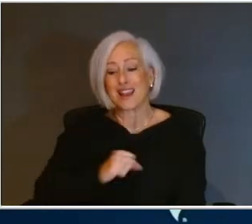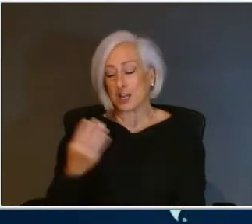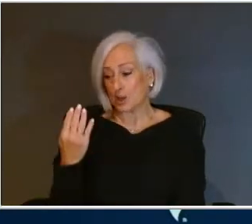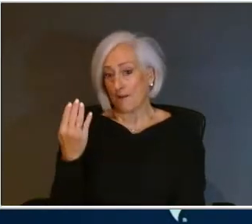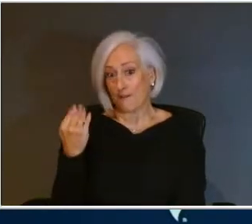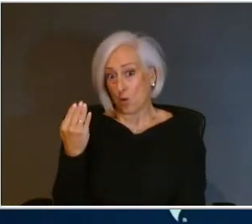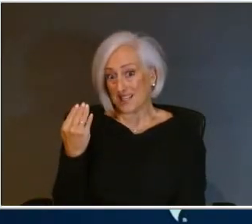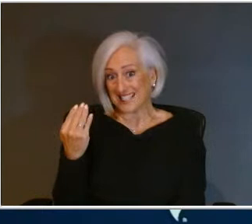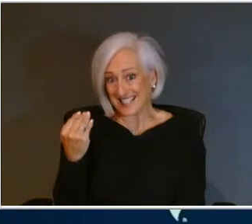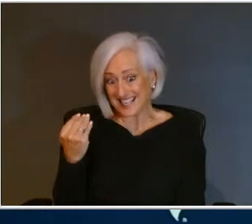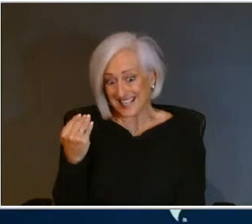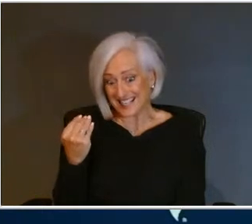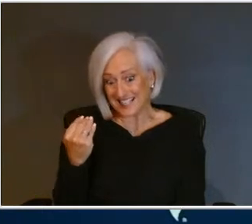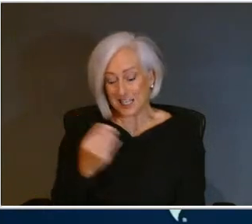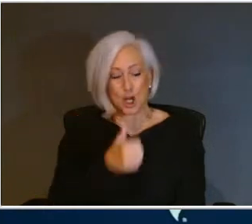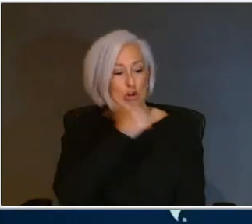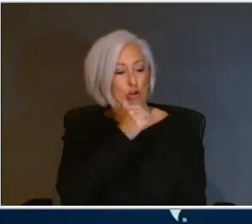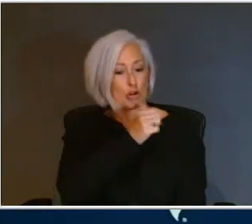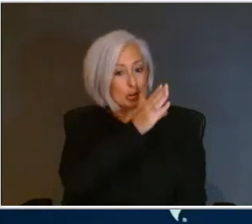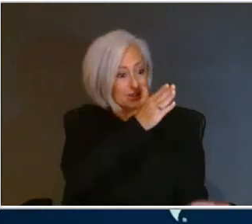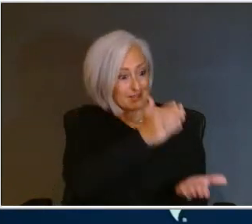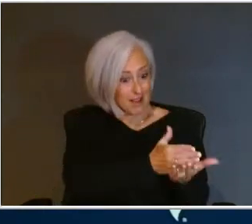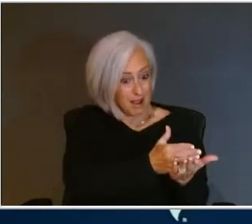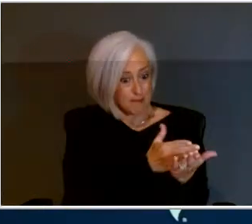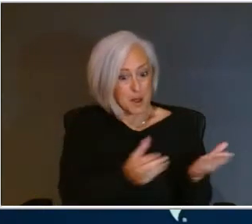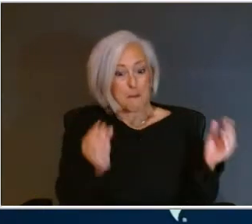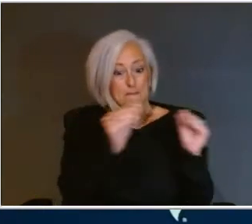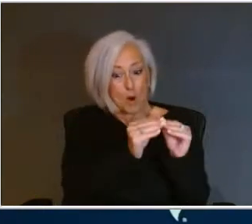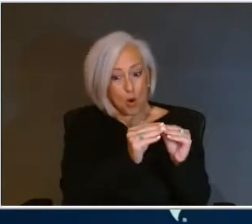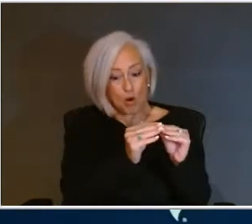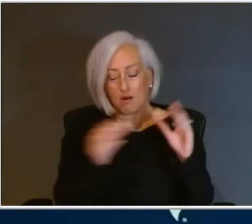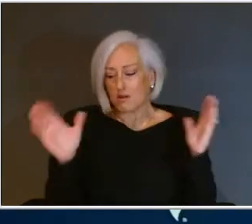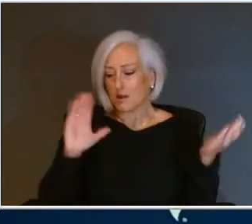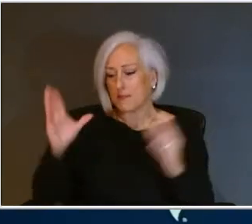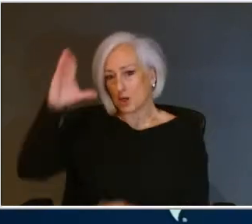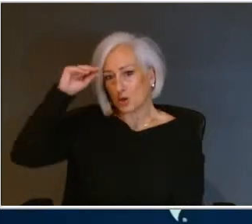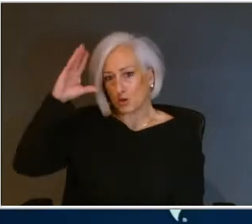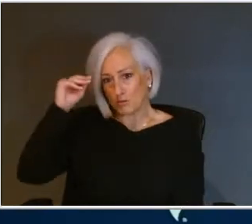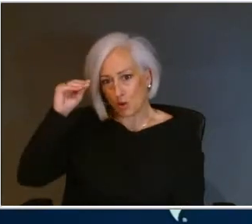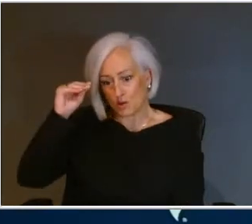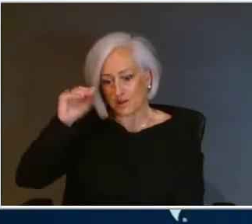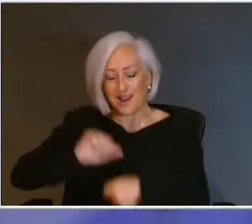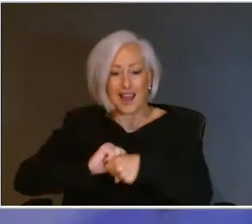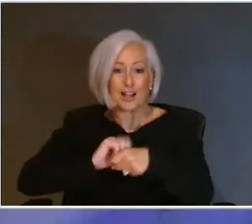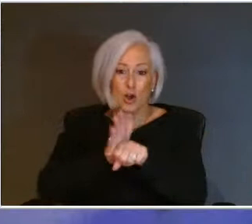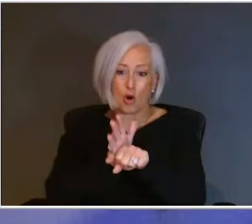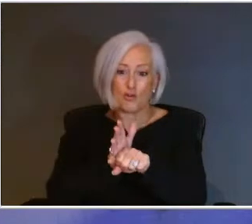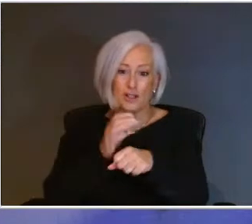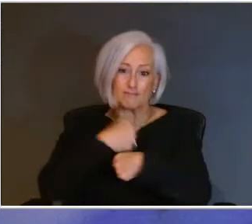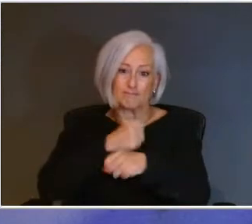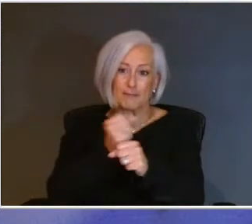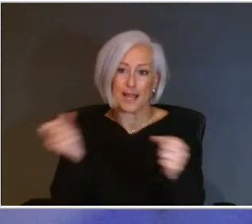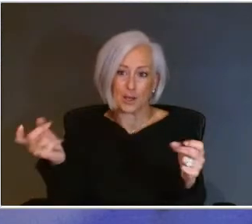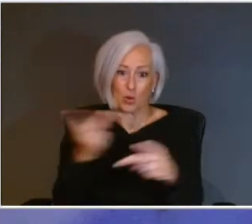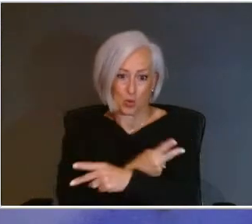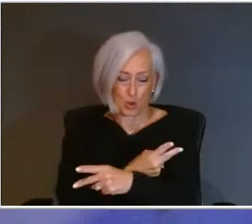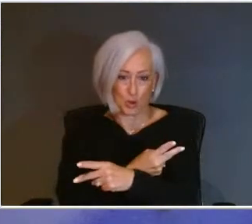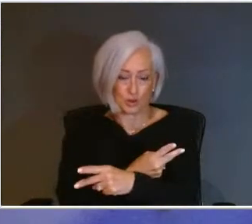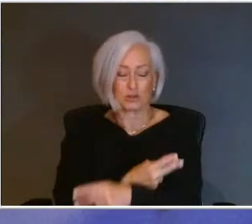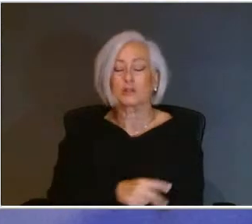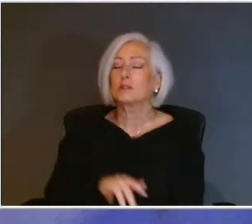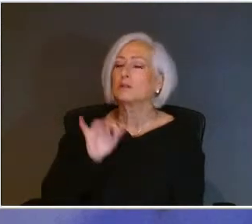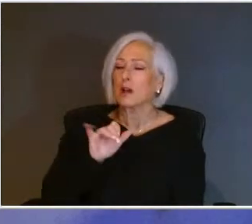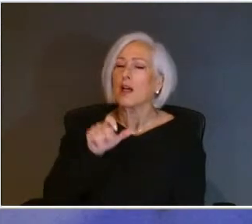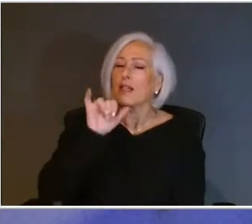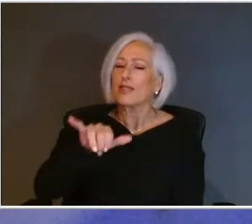boys. And that's been happening in the last 25 years, and COVID just exacerbated that, made it even worse. So that's how it's impacting you and your work.